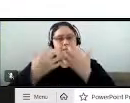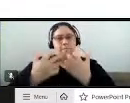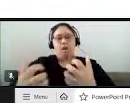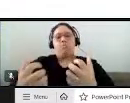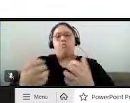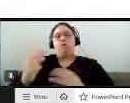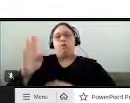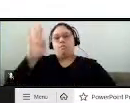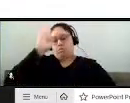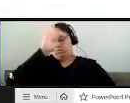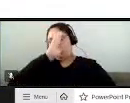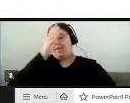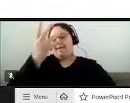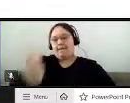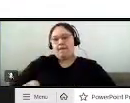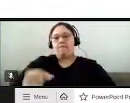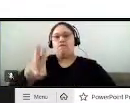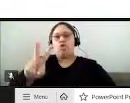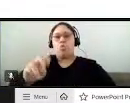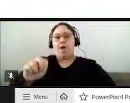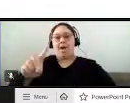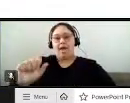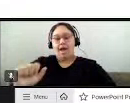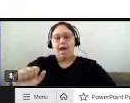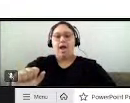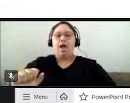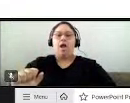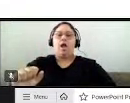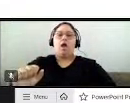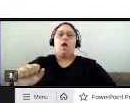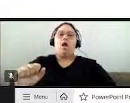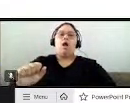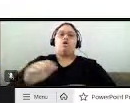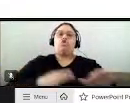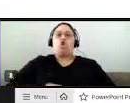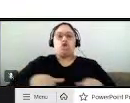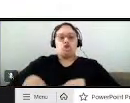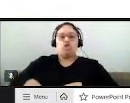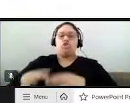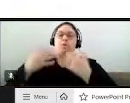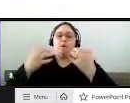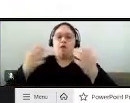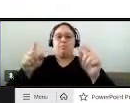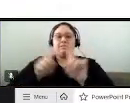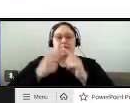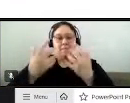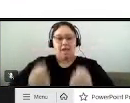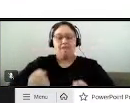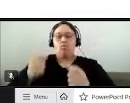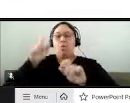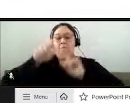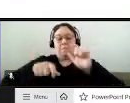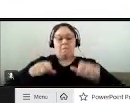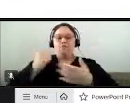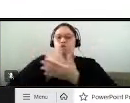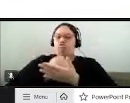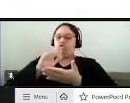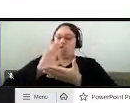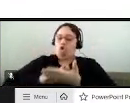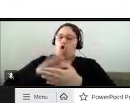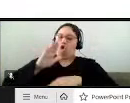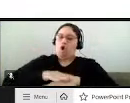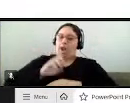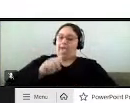one. Rwanda has one. Scottish Parliament has one as well, where the citizens registers on the app, like